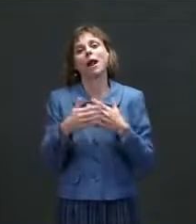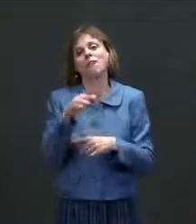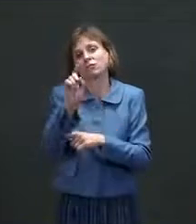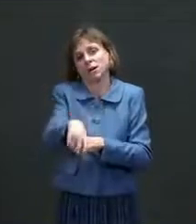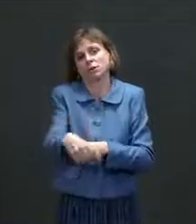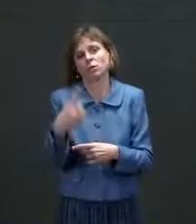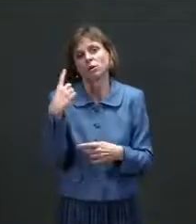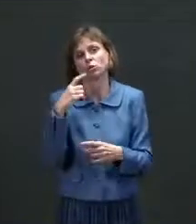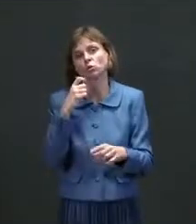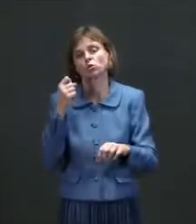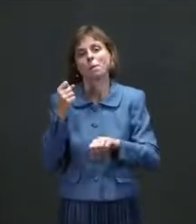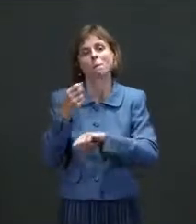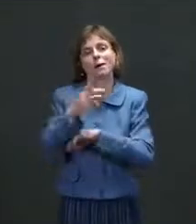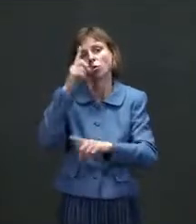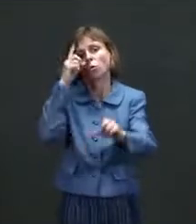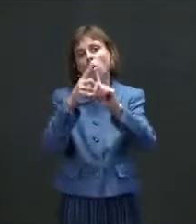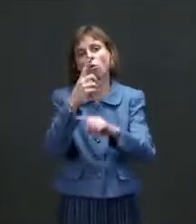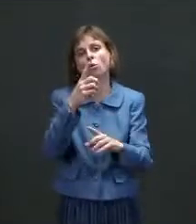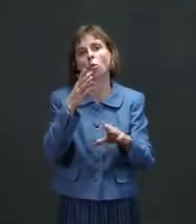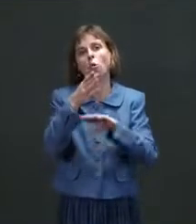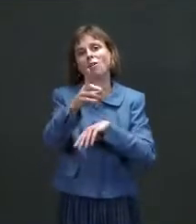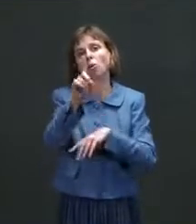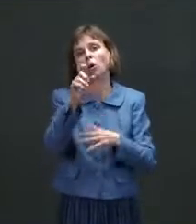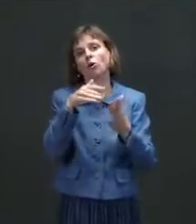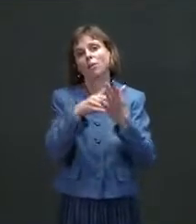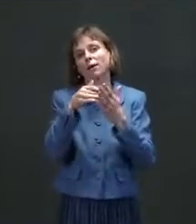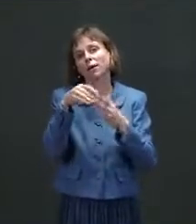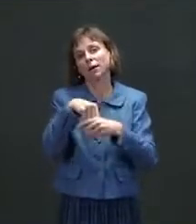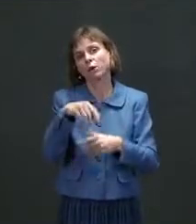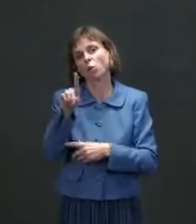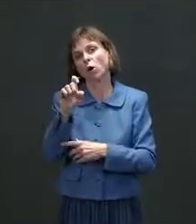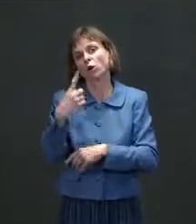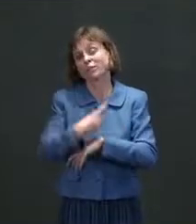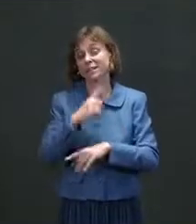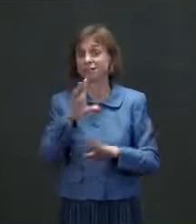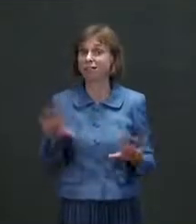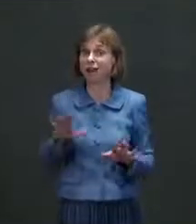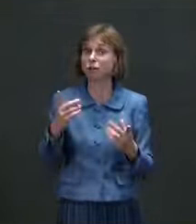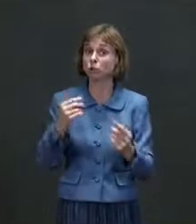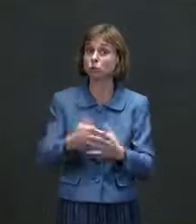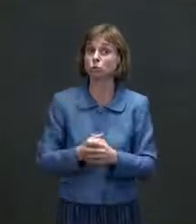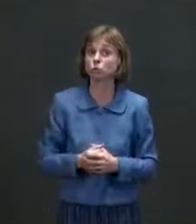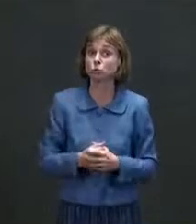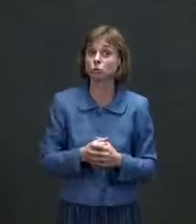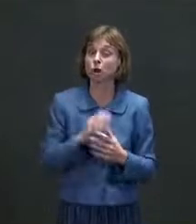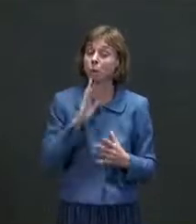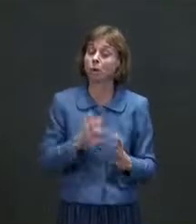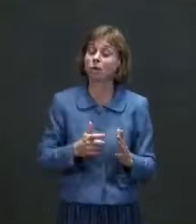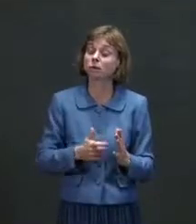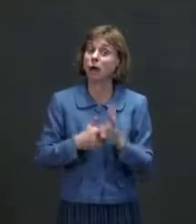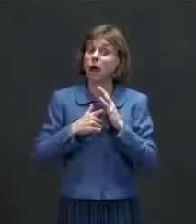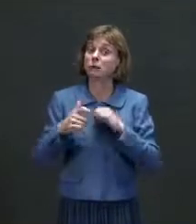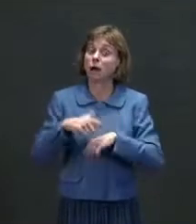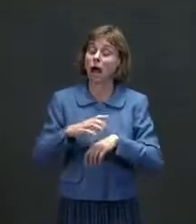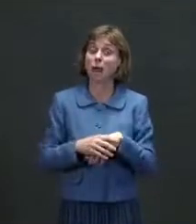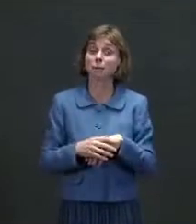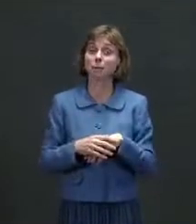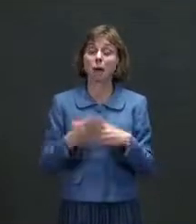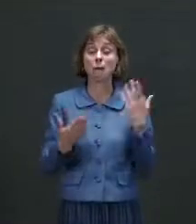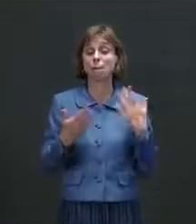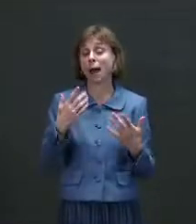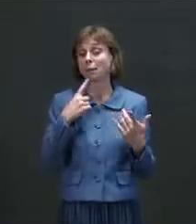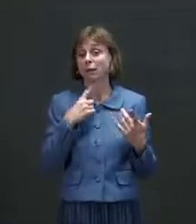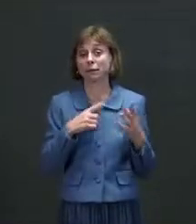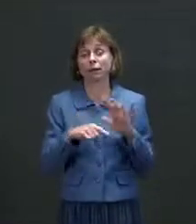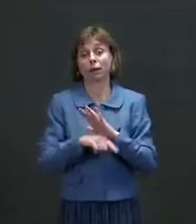over 100 million in 100 days, and there's a lot to do, and it's going to take time. We're going to face some setbacks along the way, including